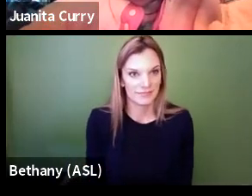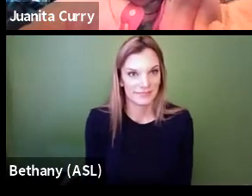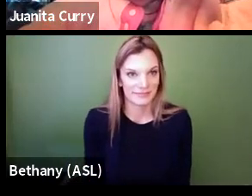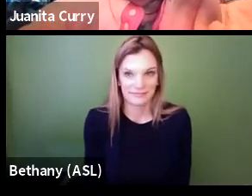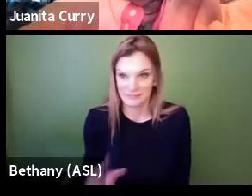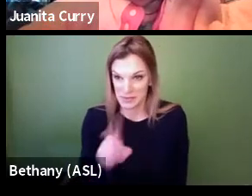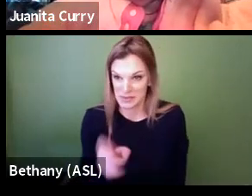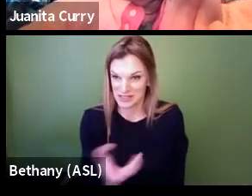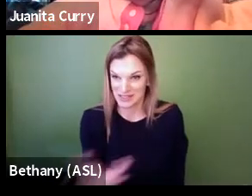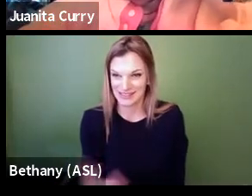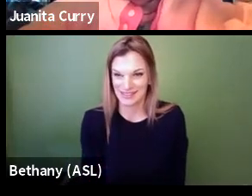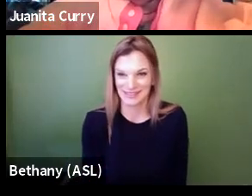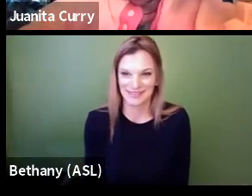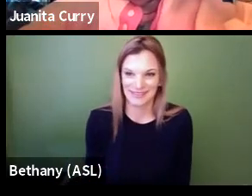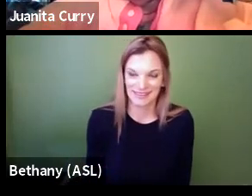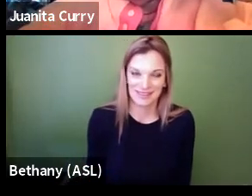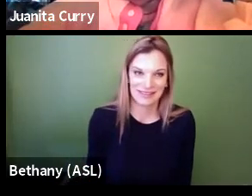Questions?